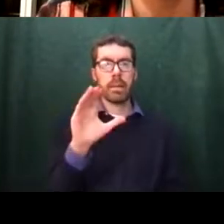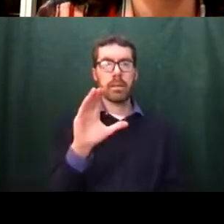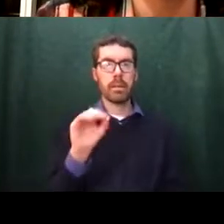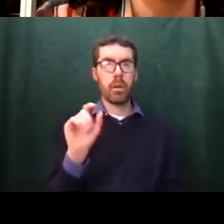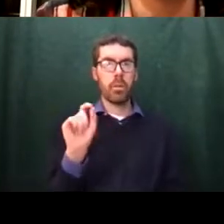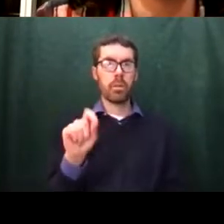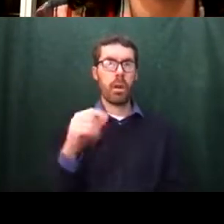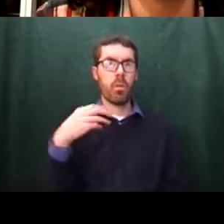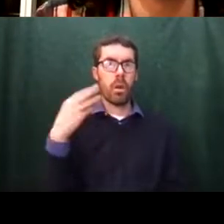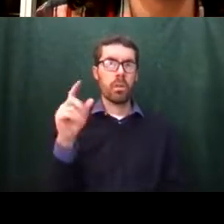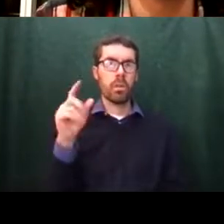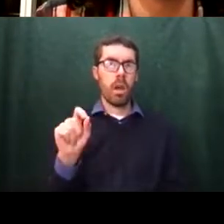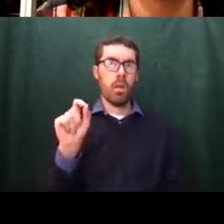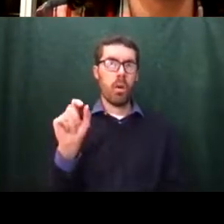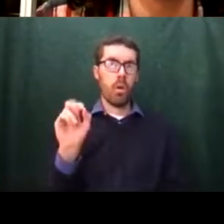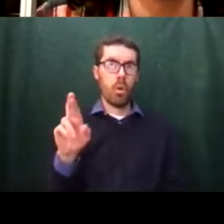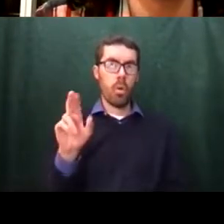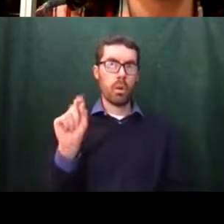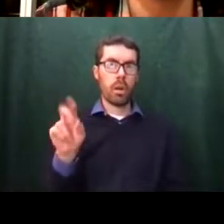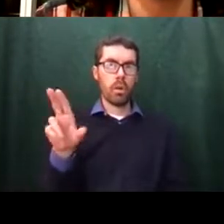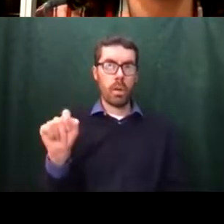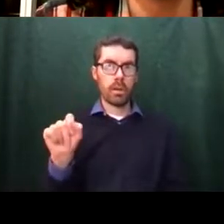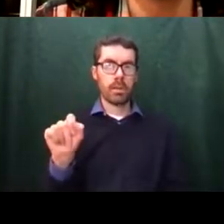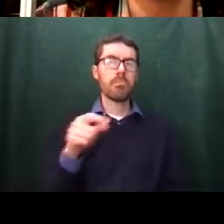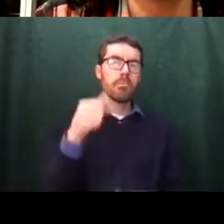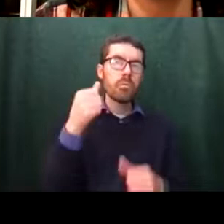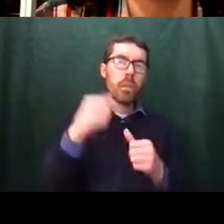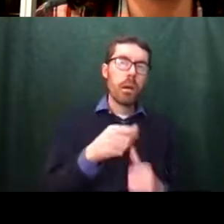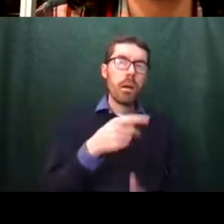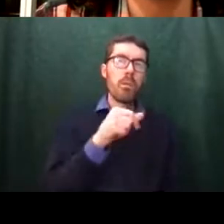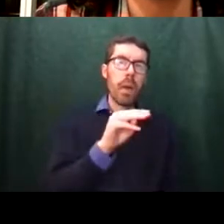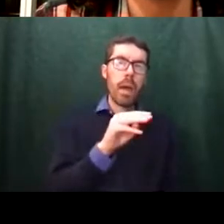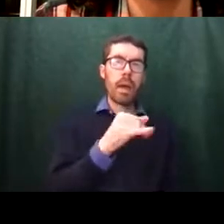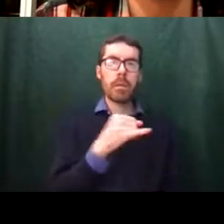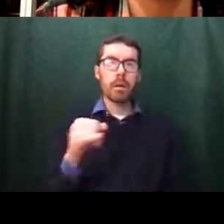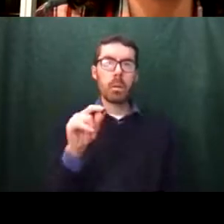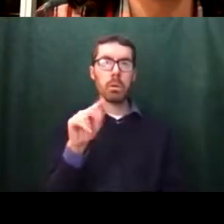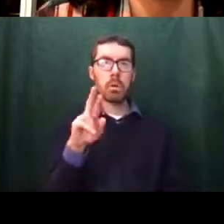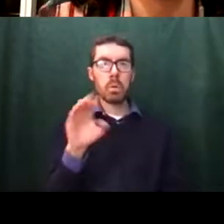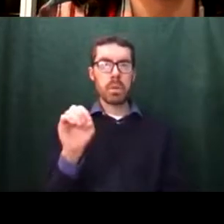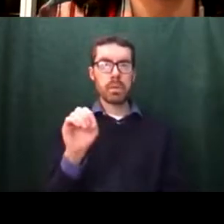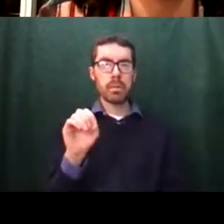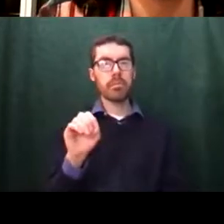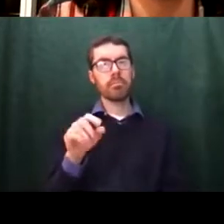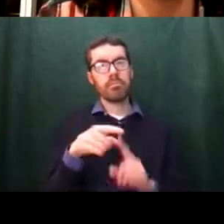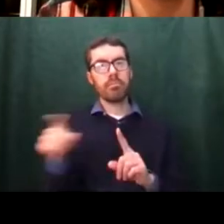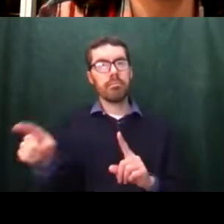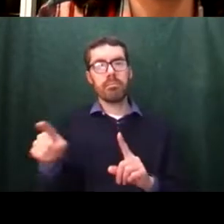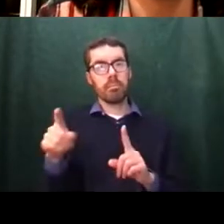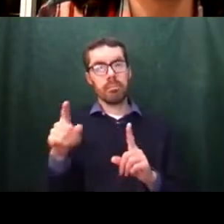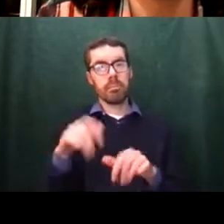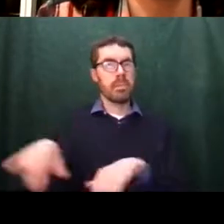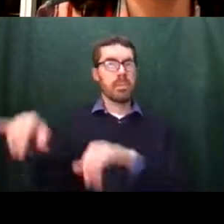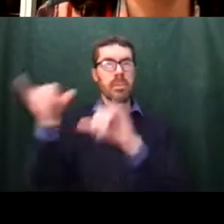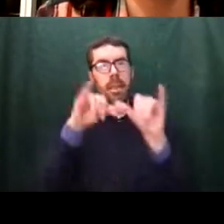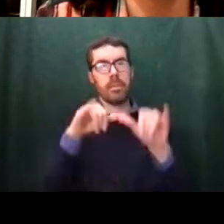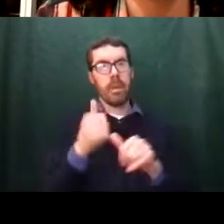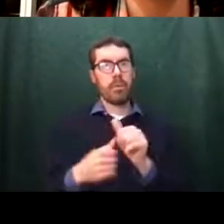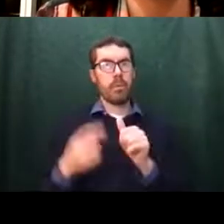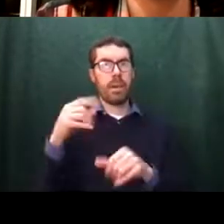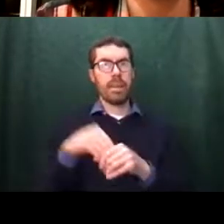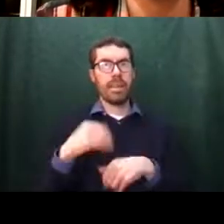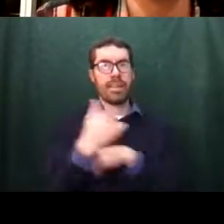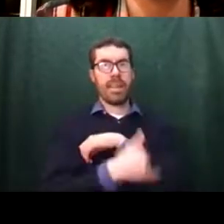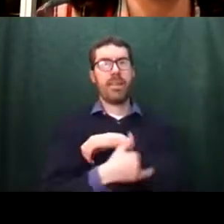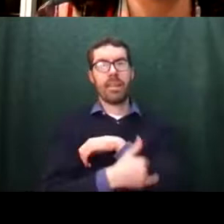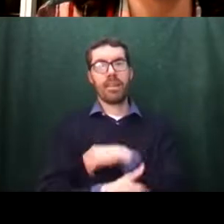co.washington.or.us. But if you just remember Pam_Treece, the rest of it is, what everybody else in the world in the county is